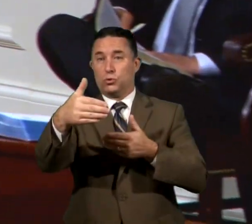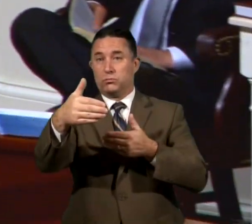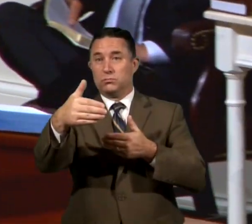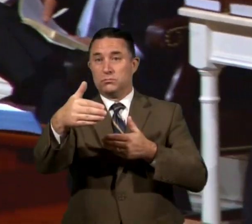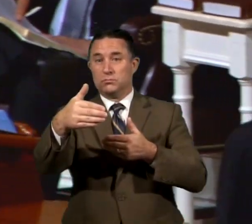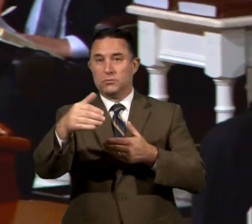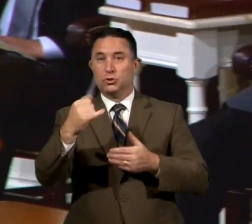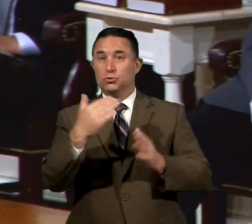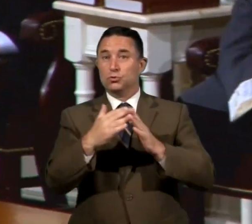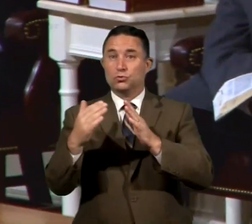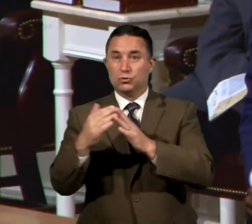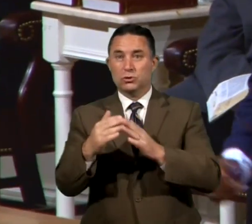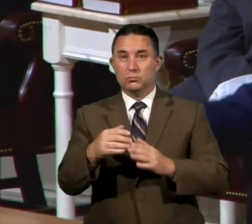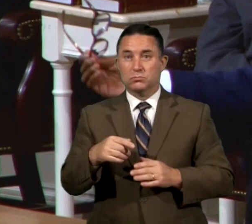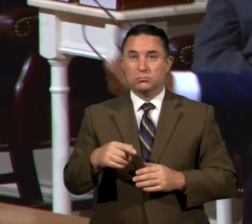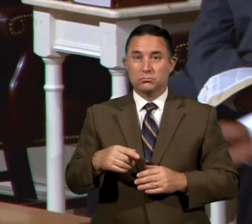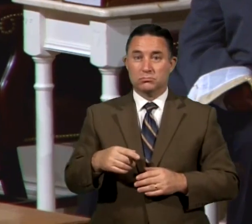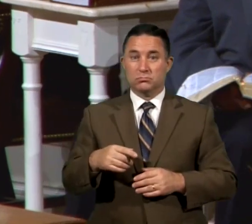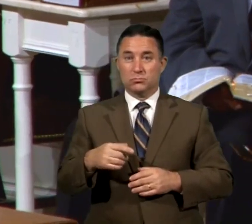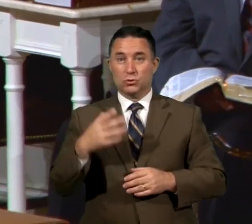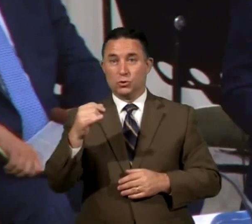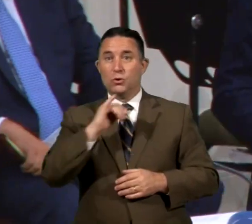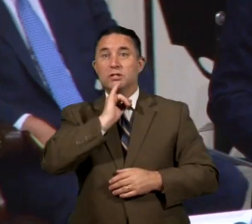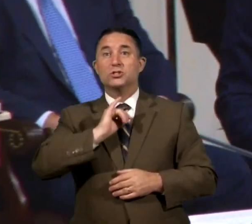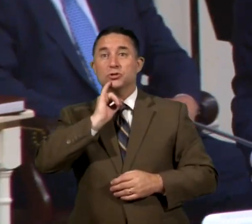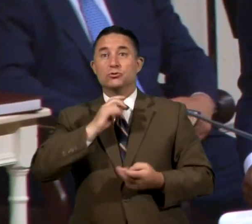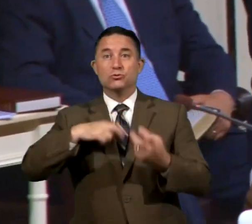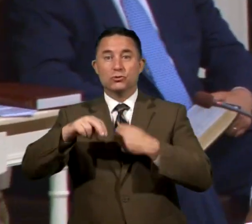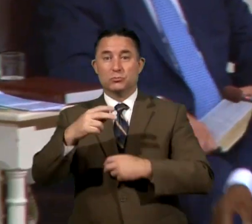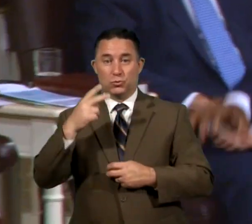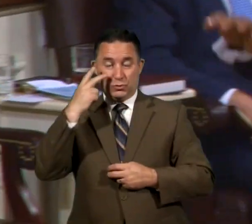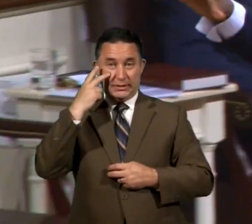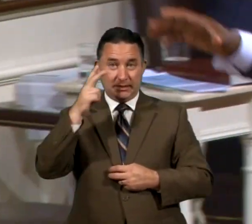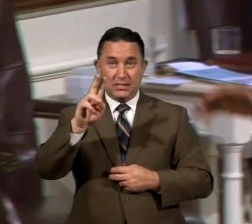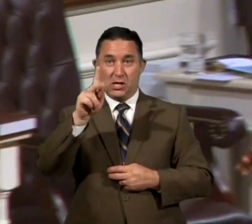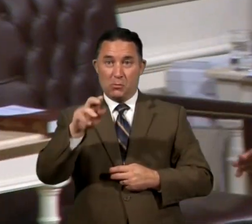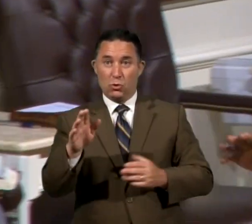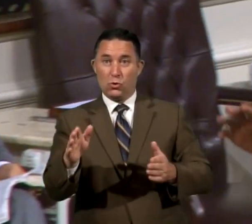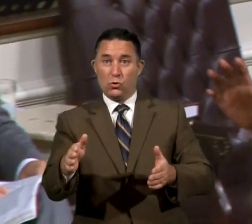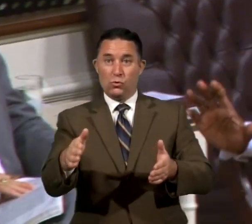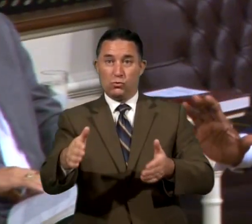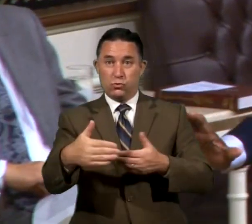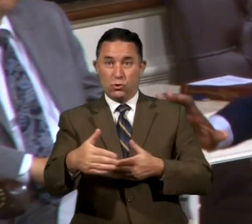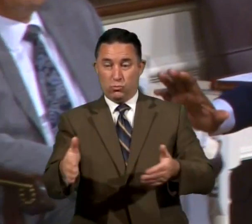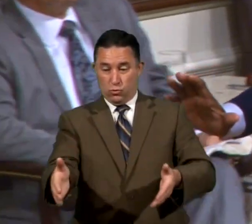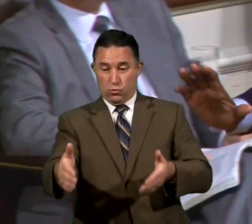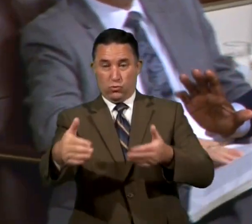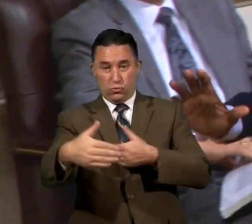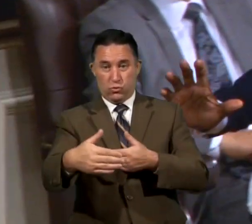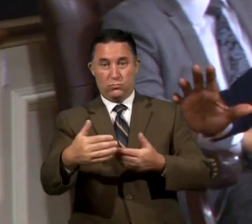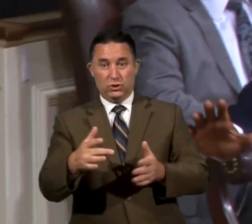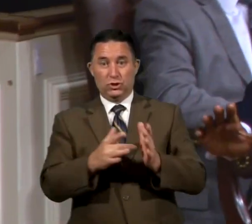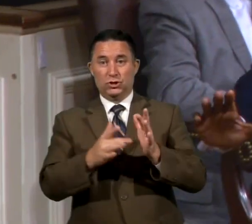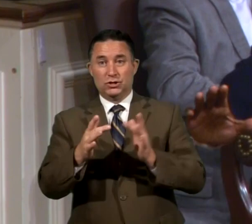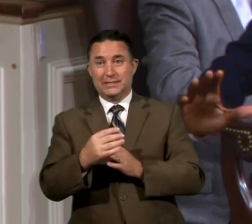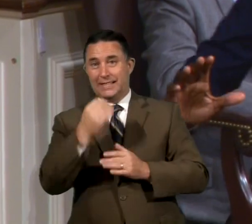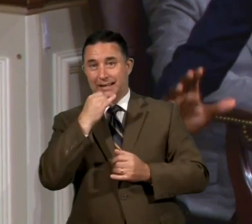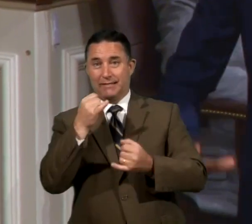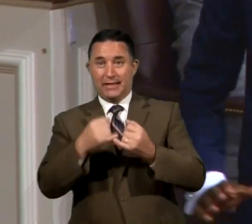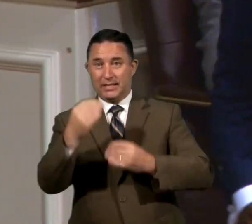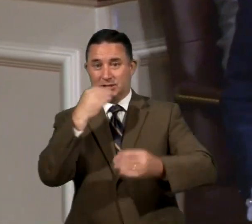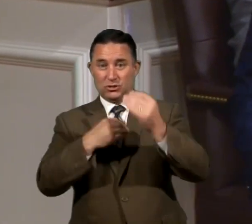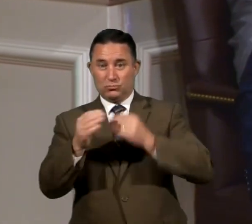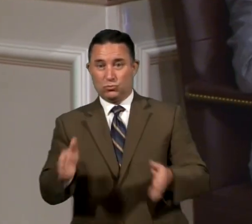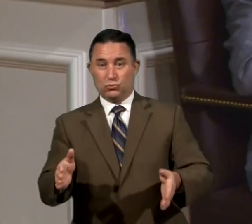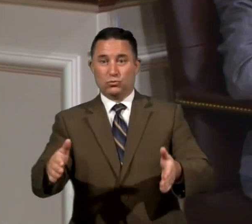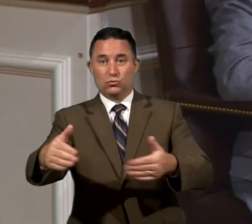If you go to Jerusalem, you'll get a chance, and whoever goes on this Israel trip, you'll get a chance to see the upper room. It's a room with that Jesus ate the Last Supper in.